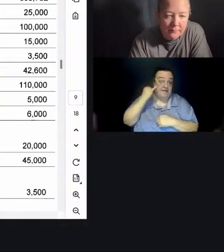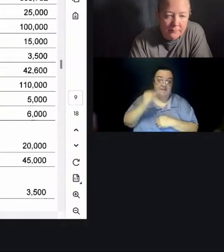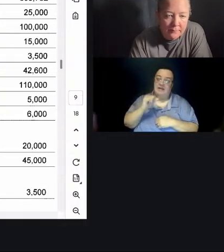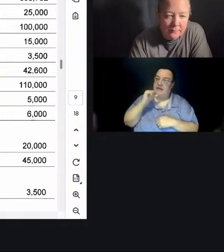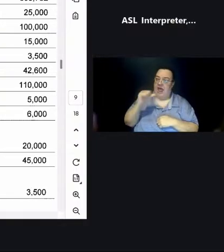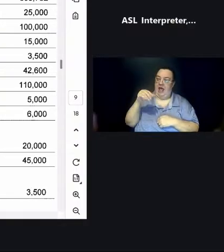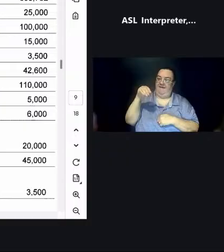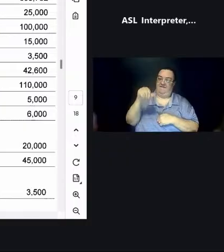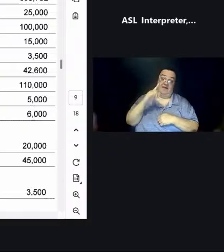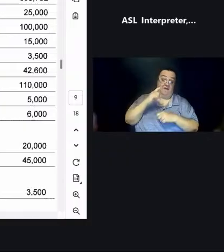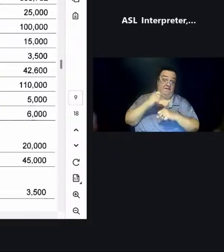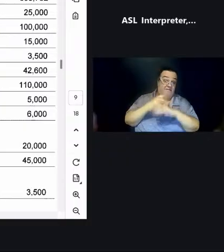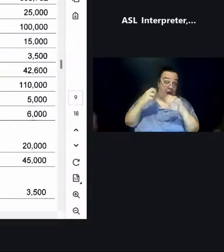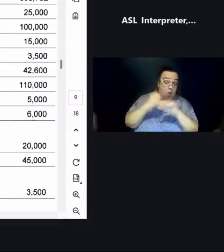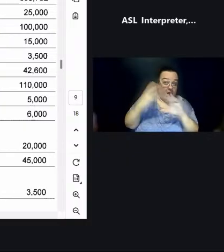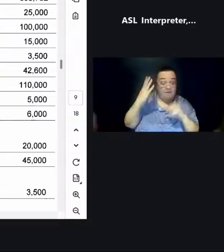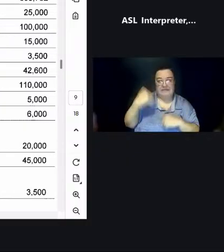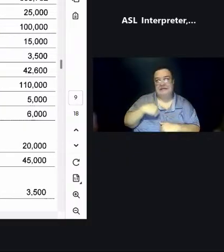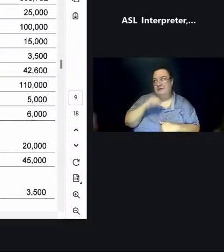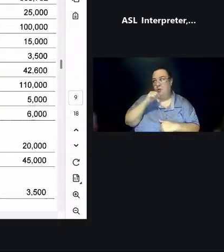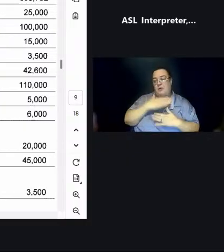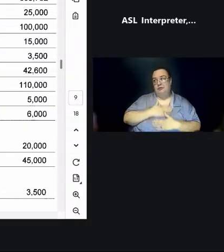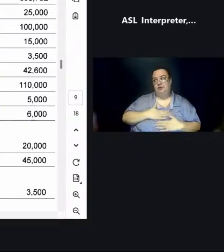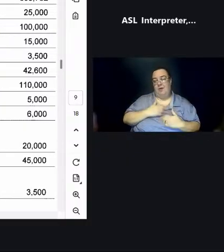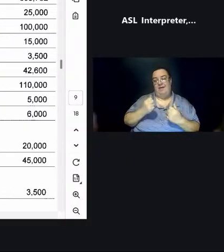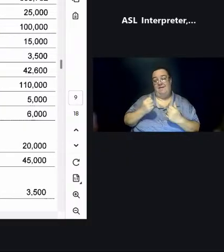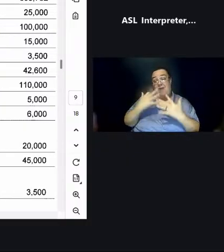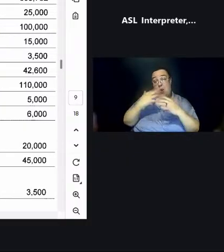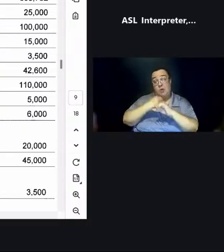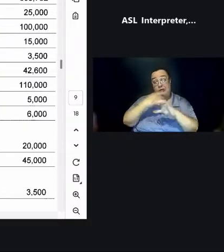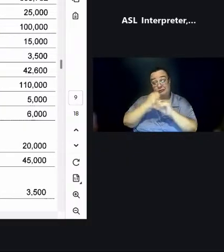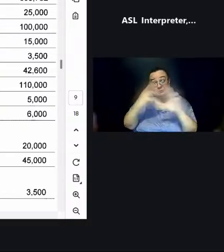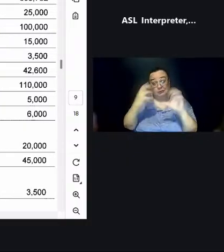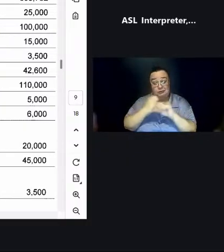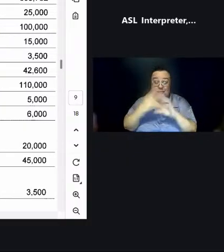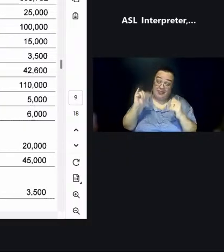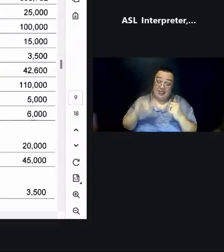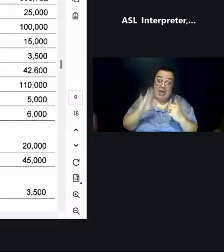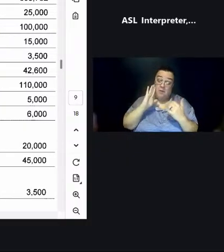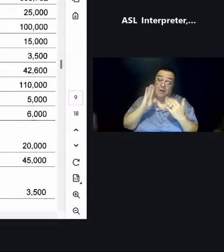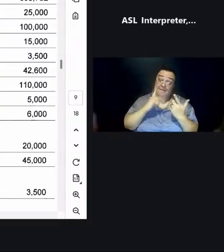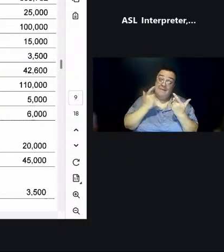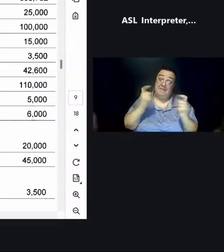fireworks, because I do not enjoy the fireworks. So that would be a big savings.